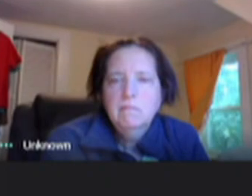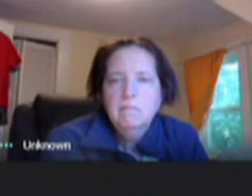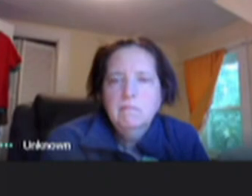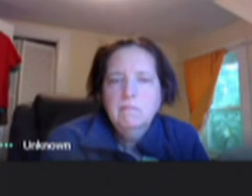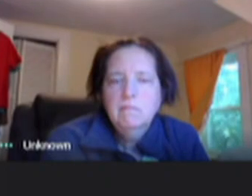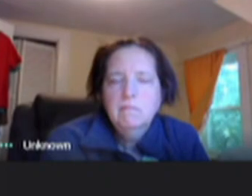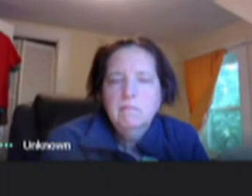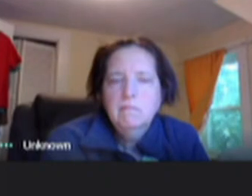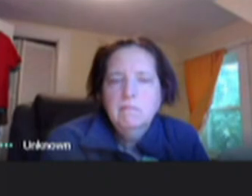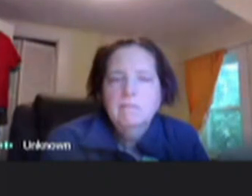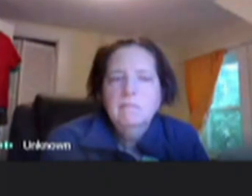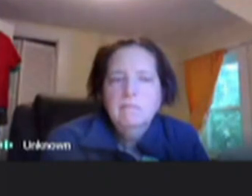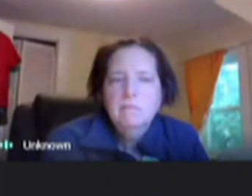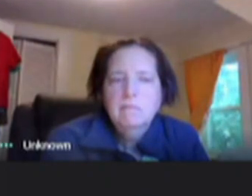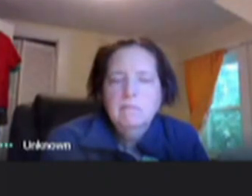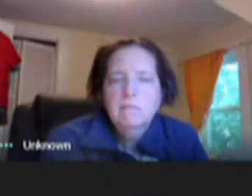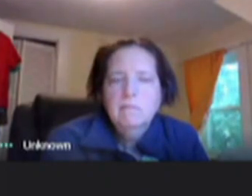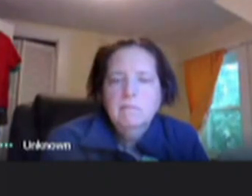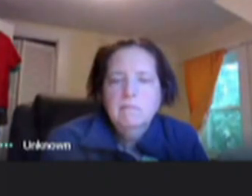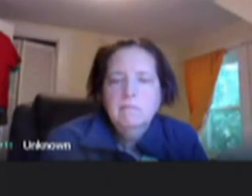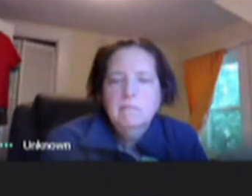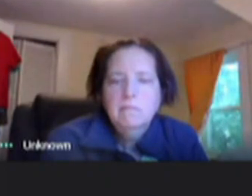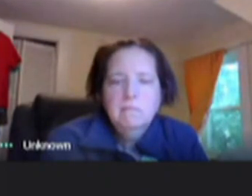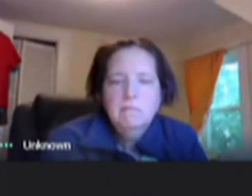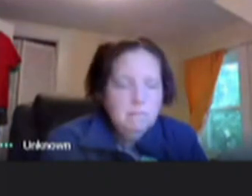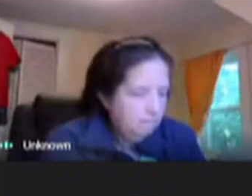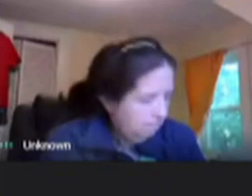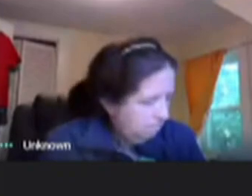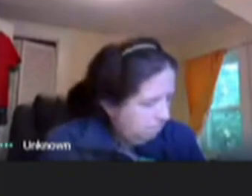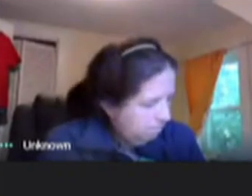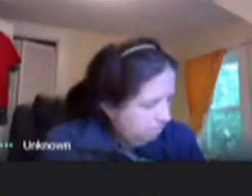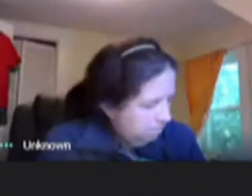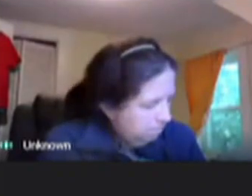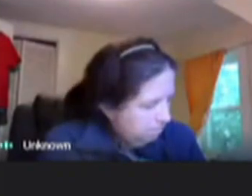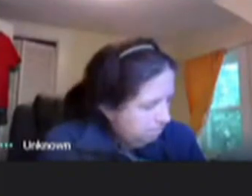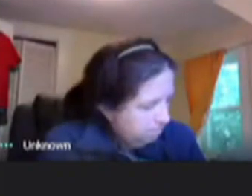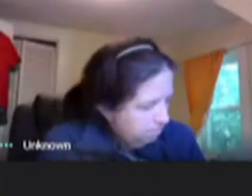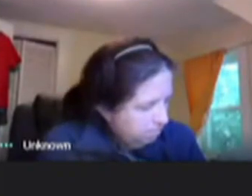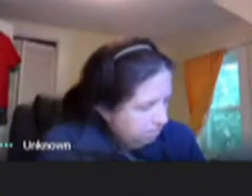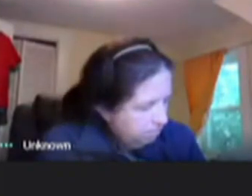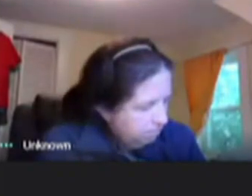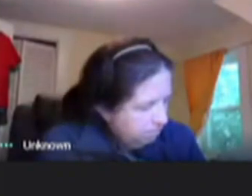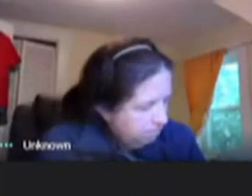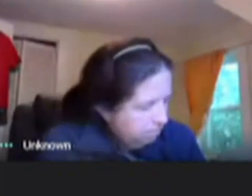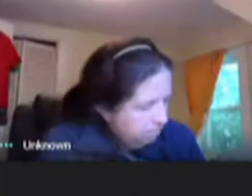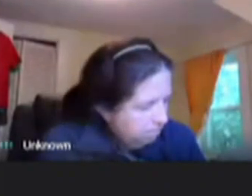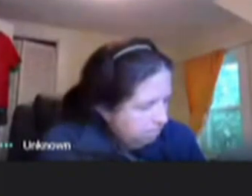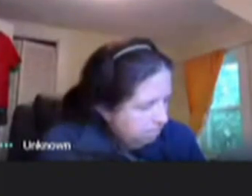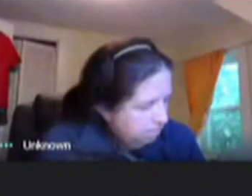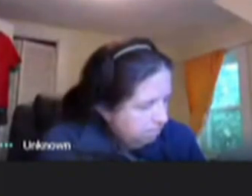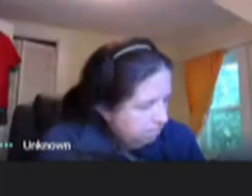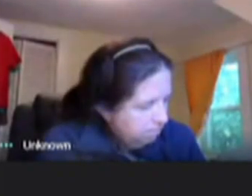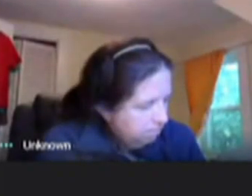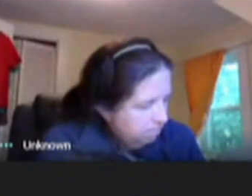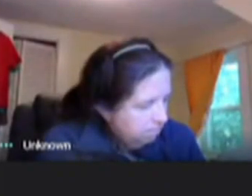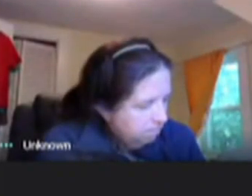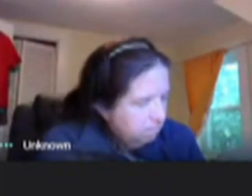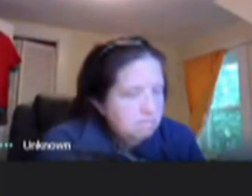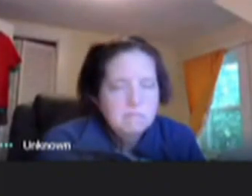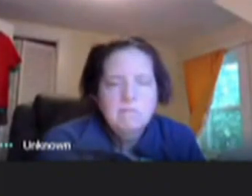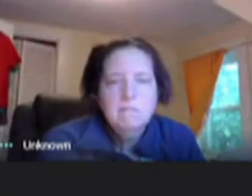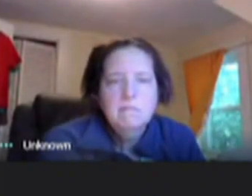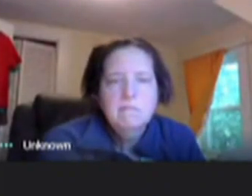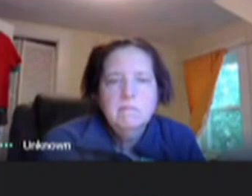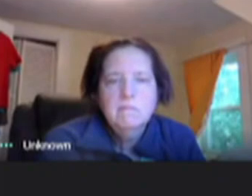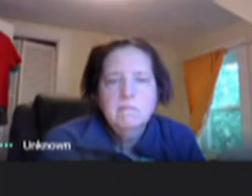stand. So hopefully that helps to answer your question. Finally, there is a signage plan, and I recognize that we did not include